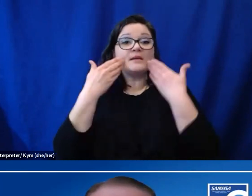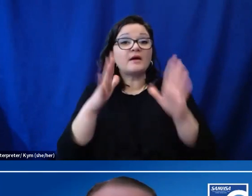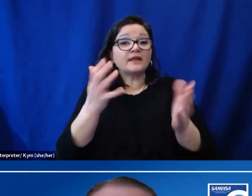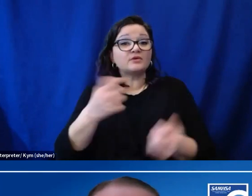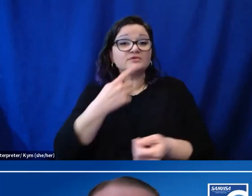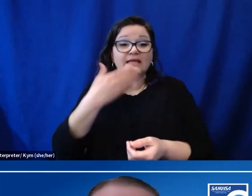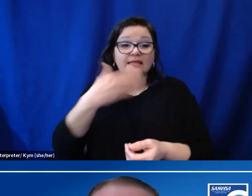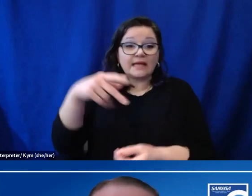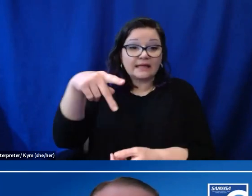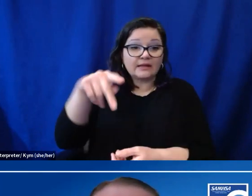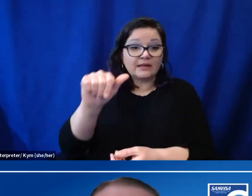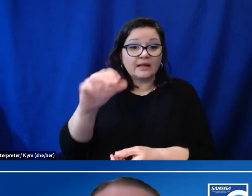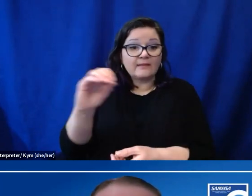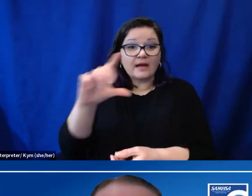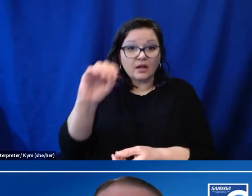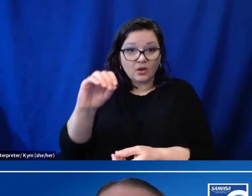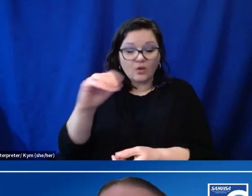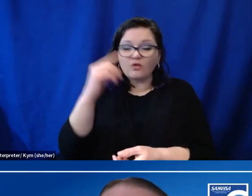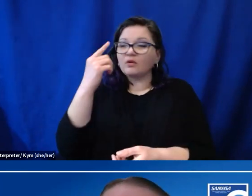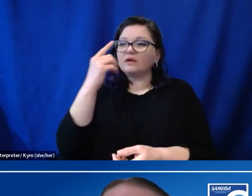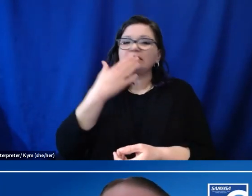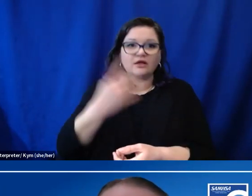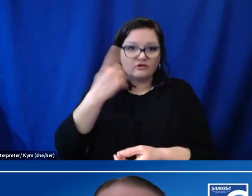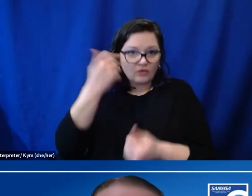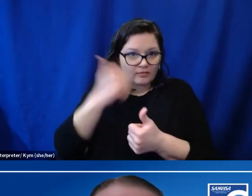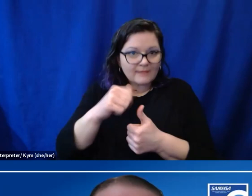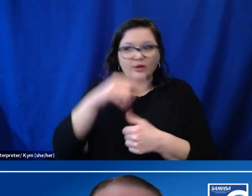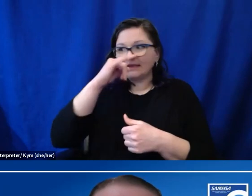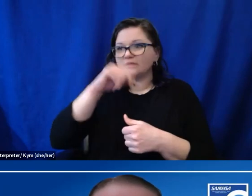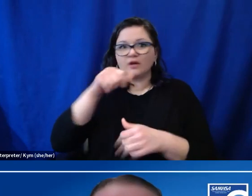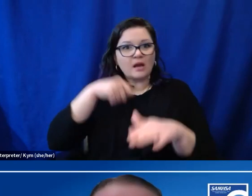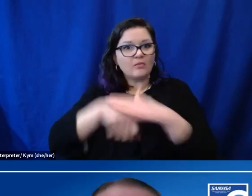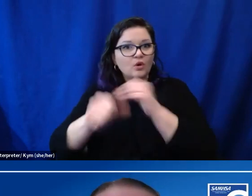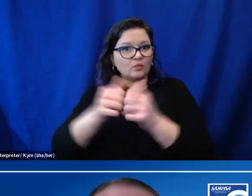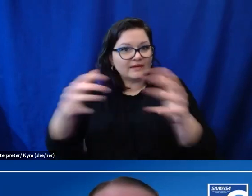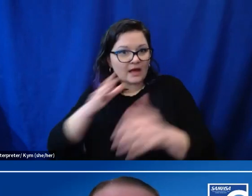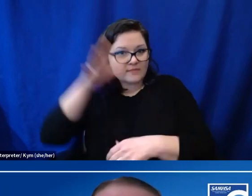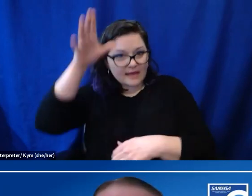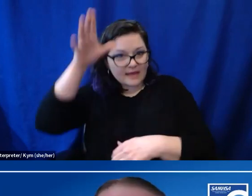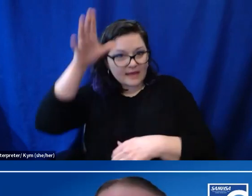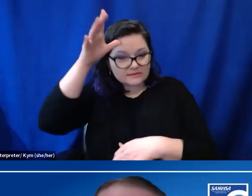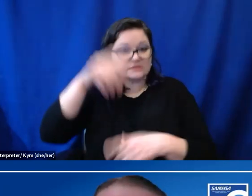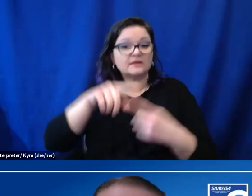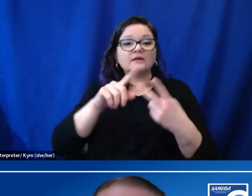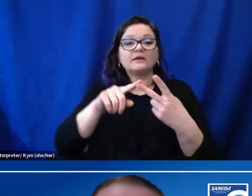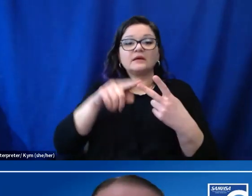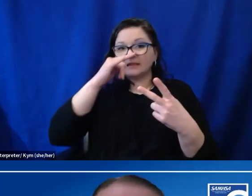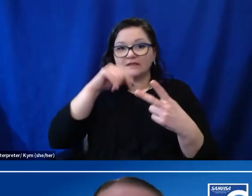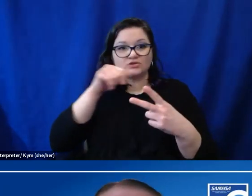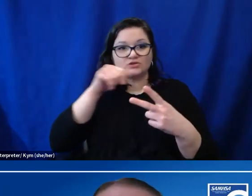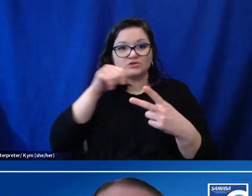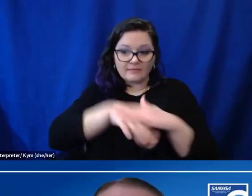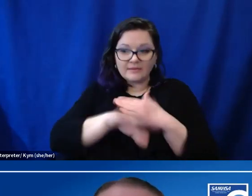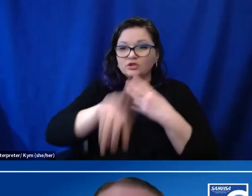for always remembering that kids aren't born without parents. Kids don't come into this world